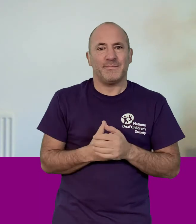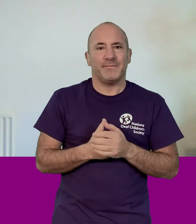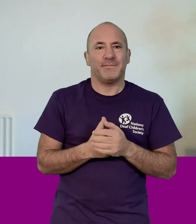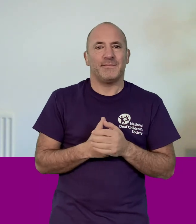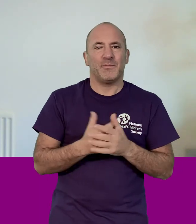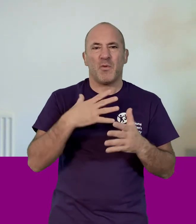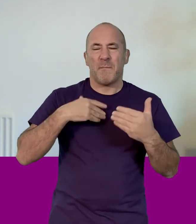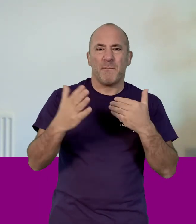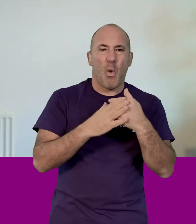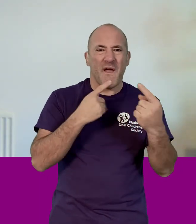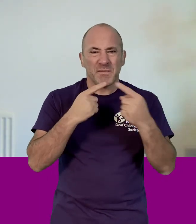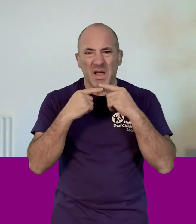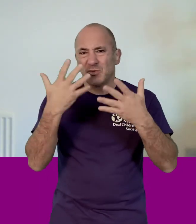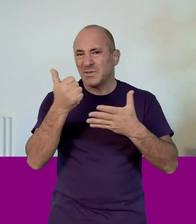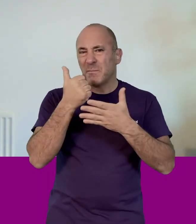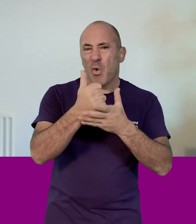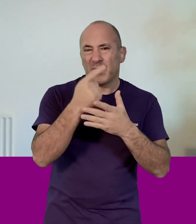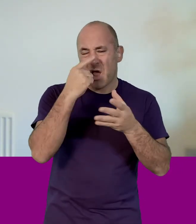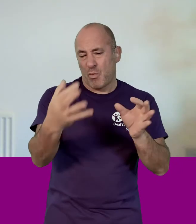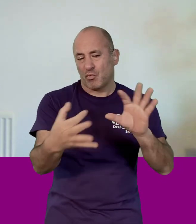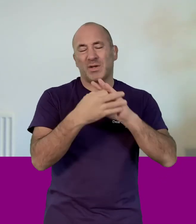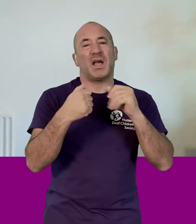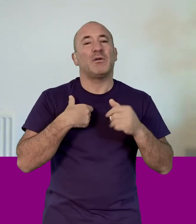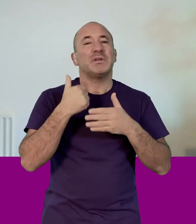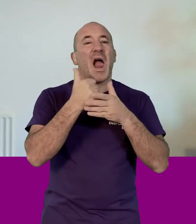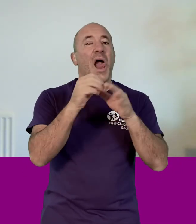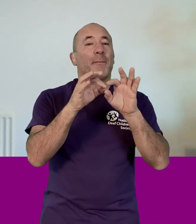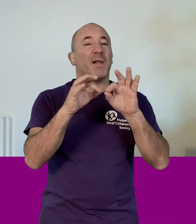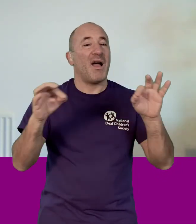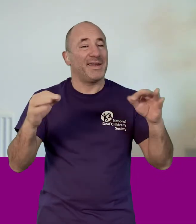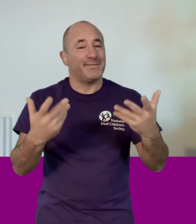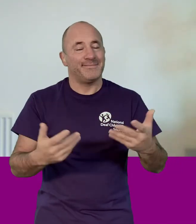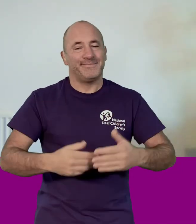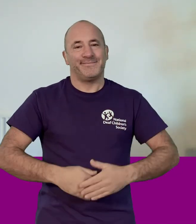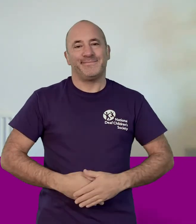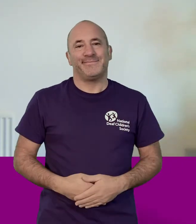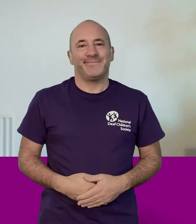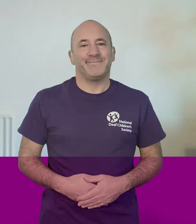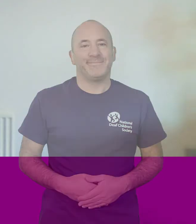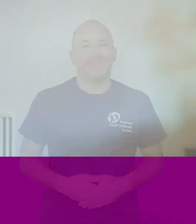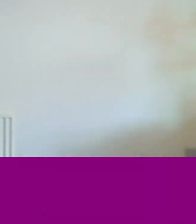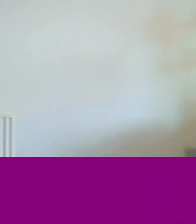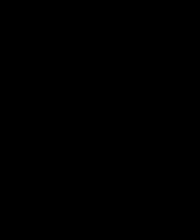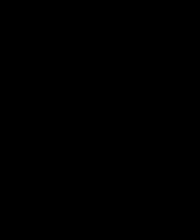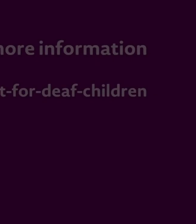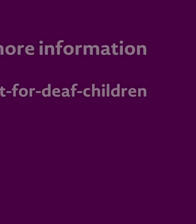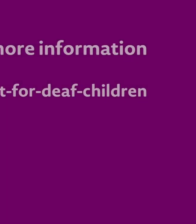Get in touch with our helpline if you need any further information or support.